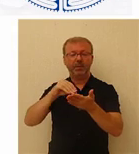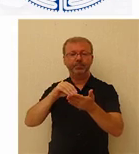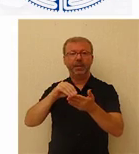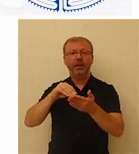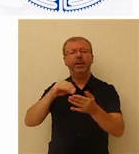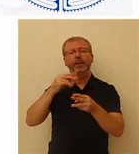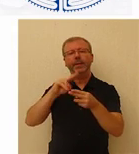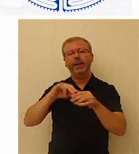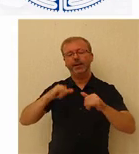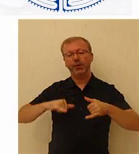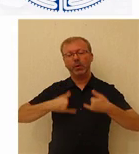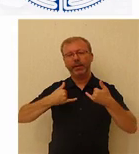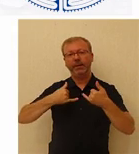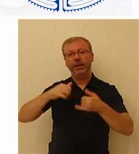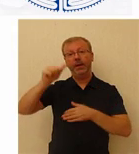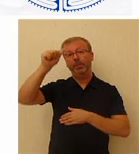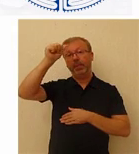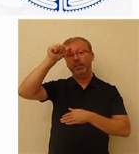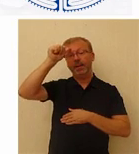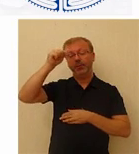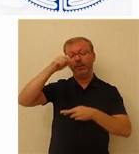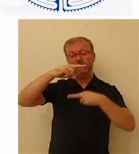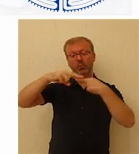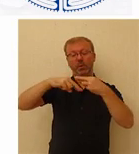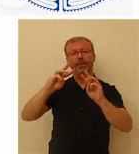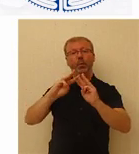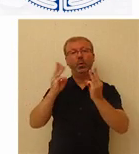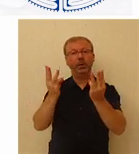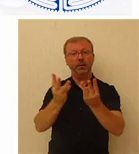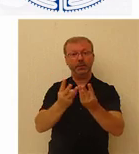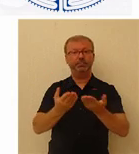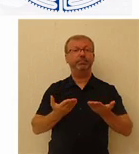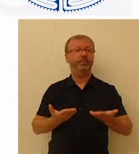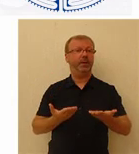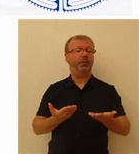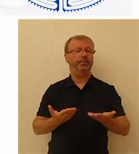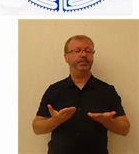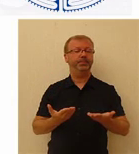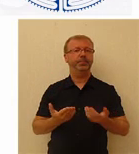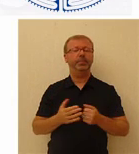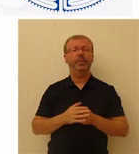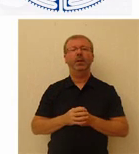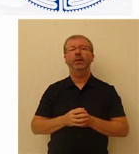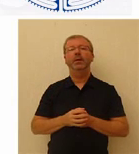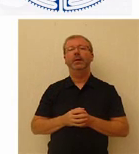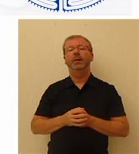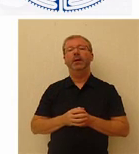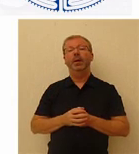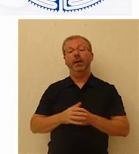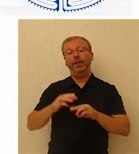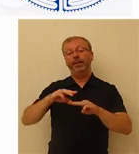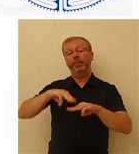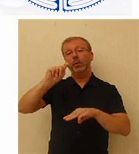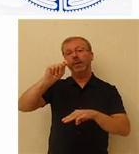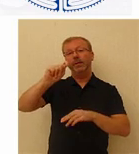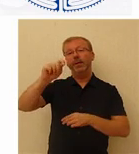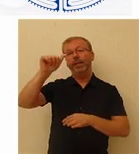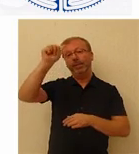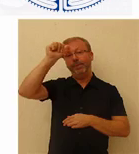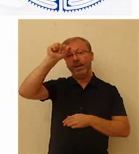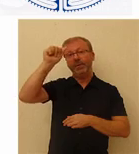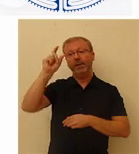a revival around the world in recent times. The most famous of this